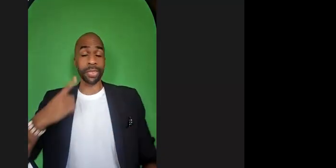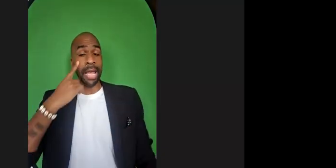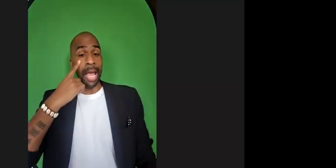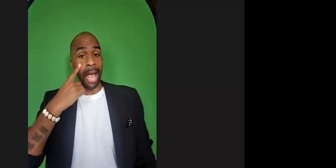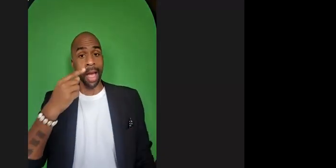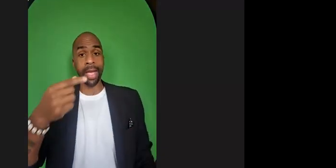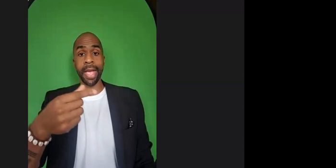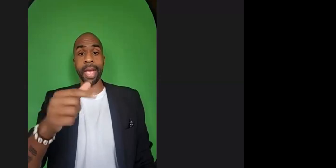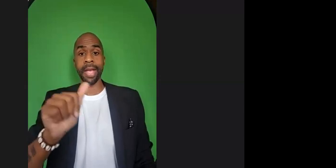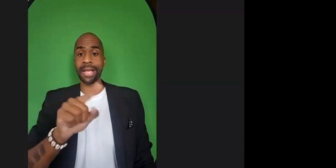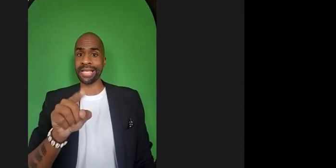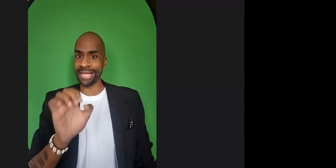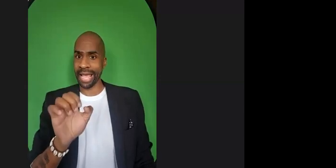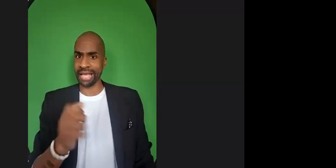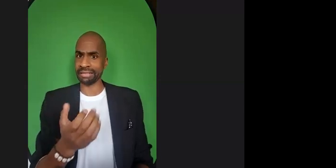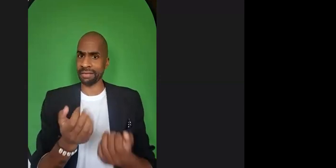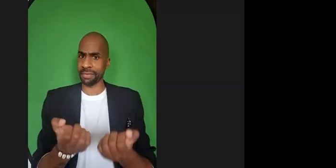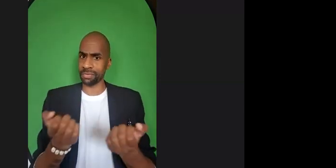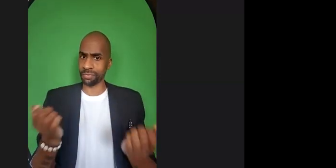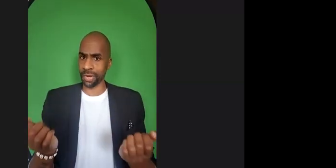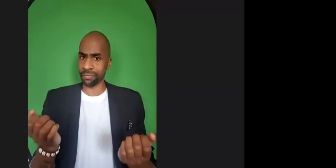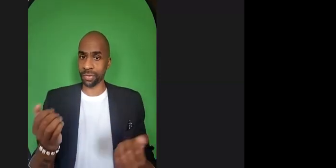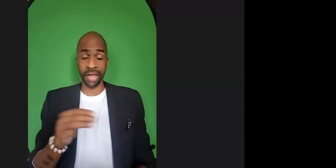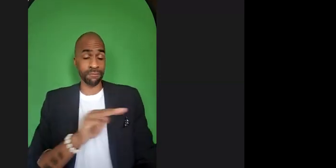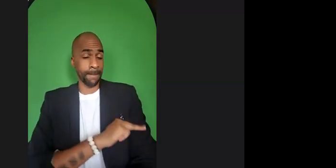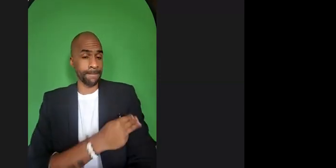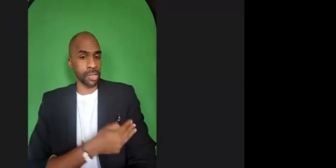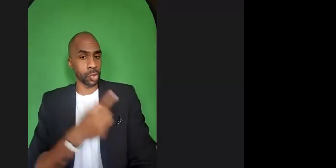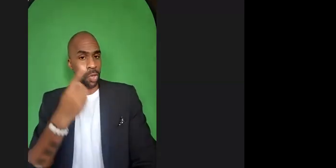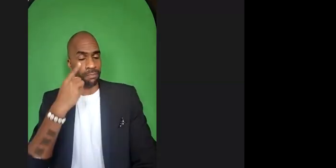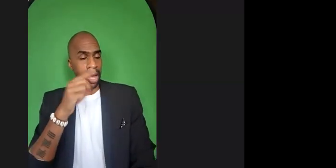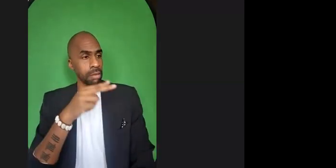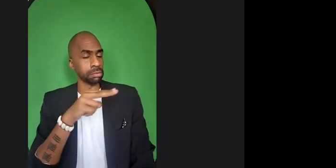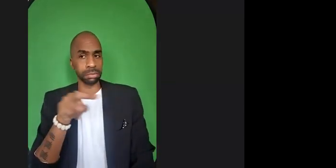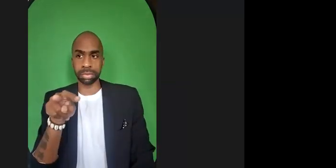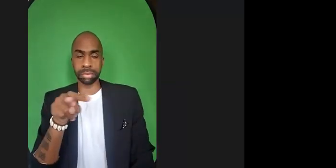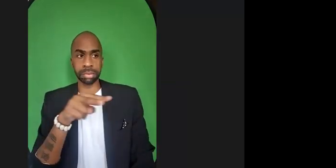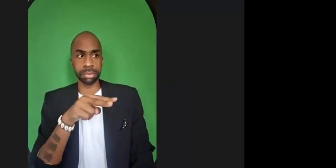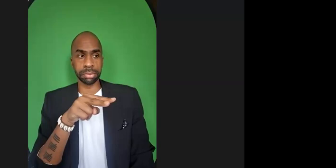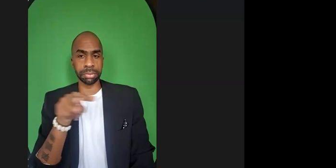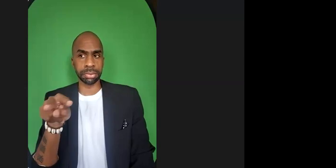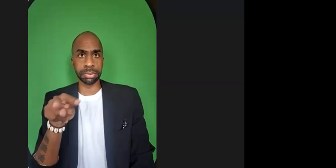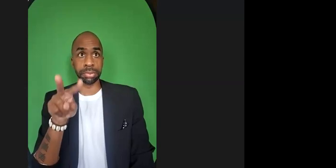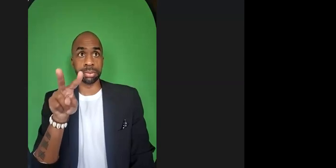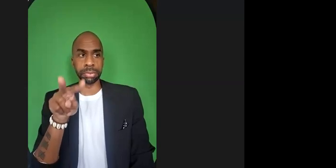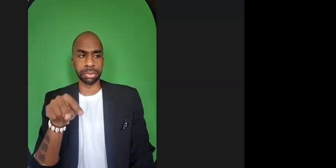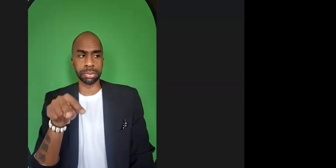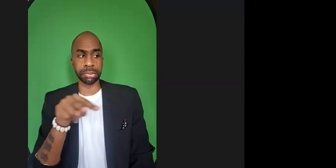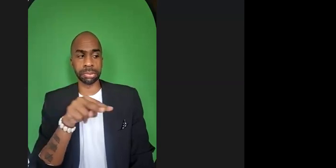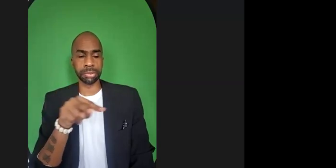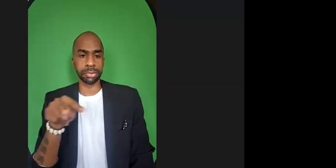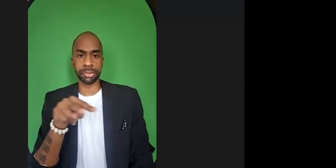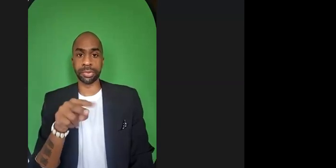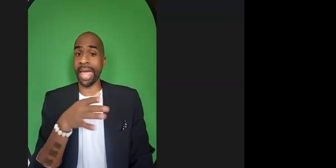the extraocular muscles, these muscles that move the eyes, seem to be spared. Mm-hmm. And also sphincters, which are kind of nice